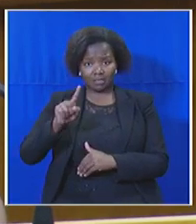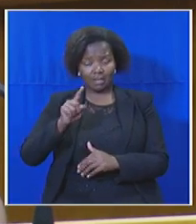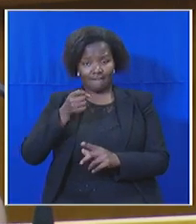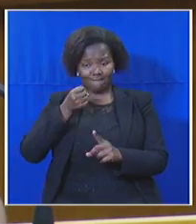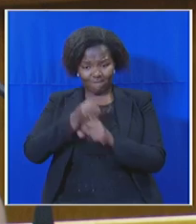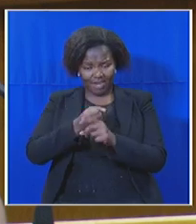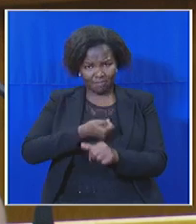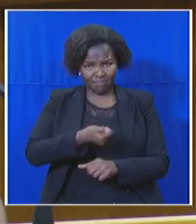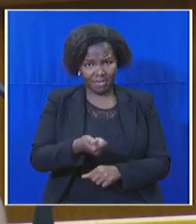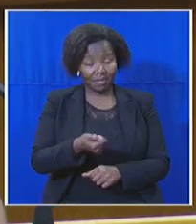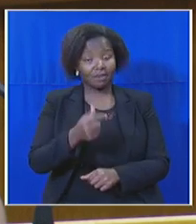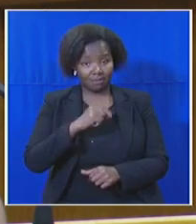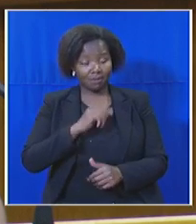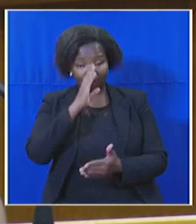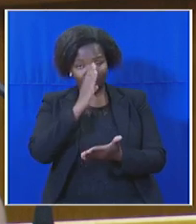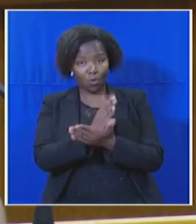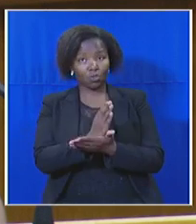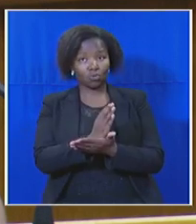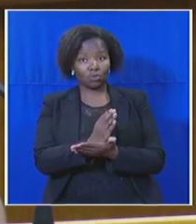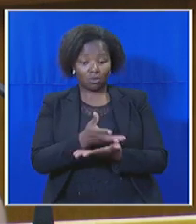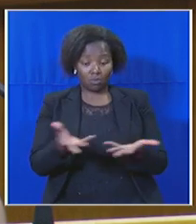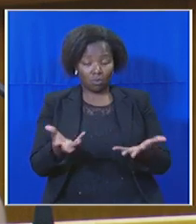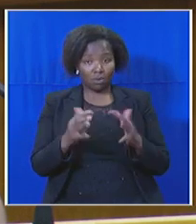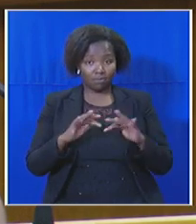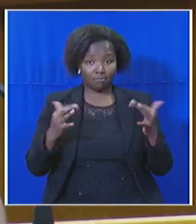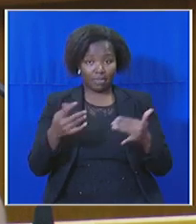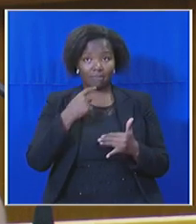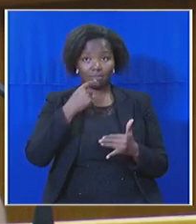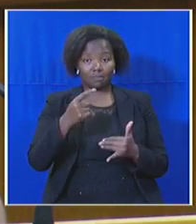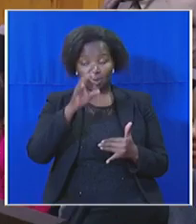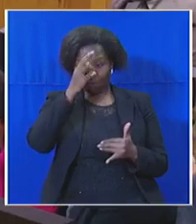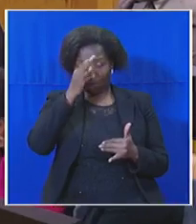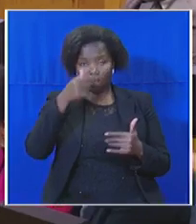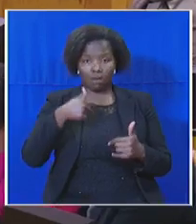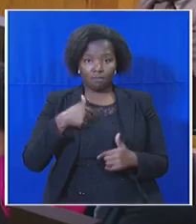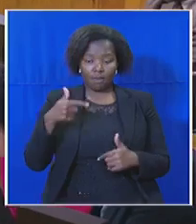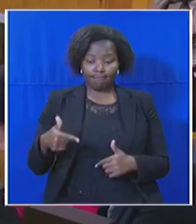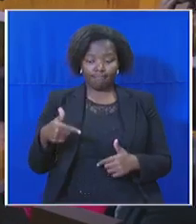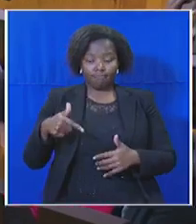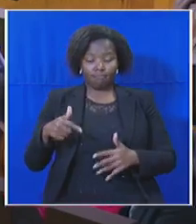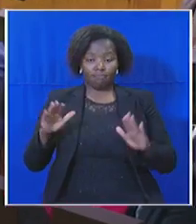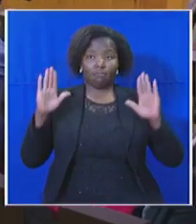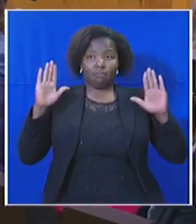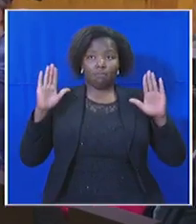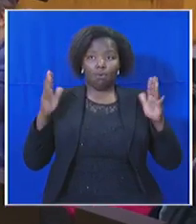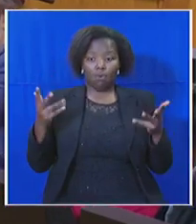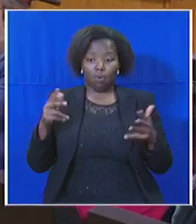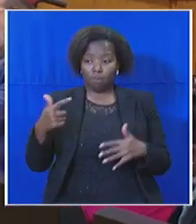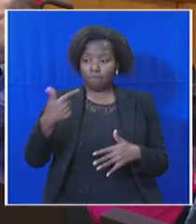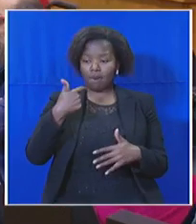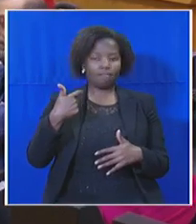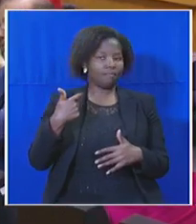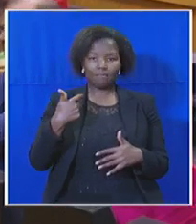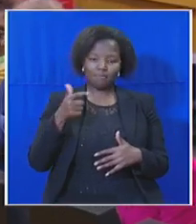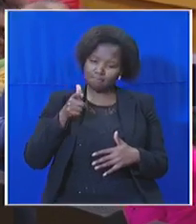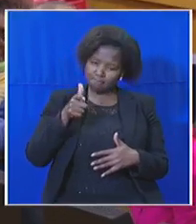you, there is no one in this chamber who should believe that a police officer will stand with his or her arms at their side and wait to be shot and